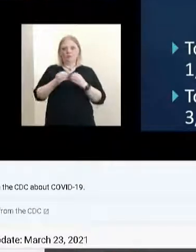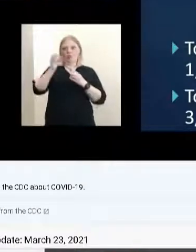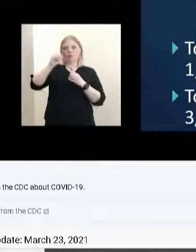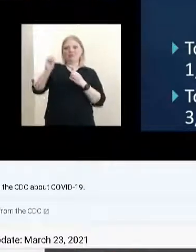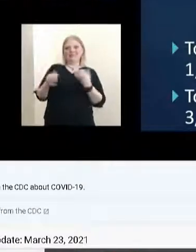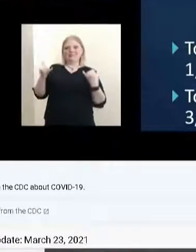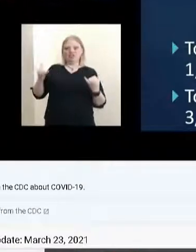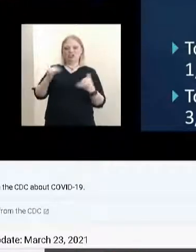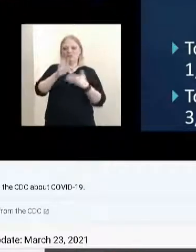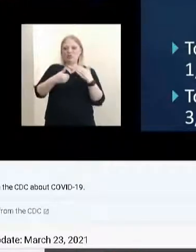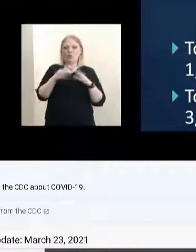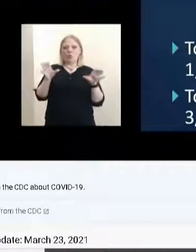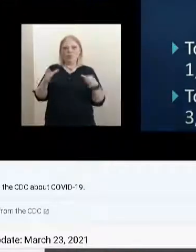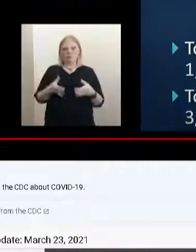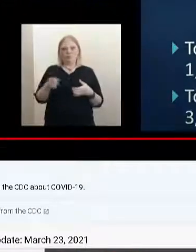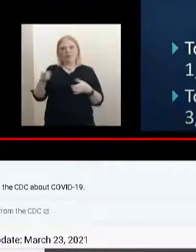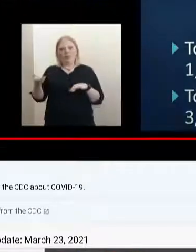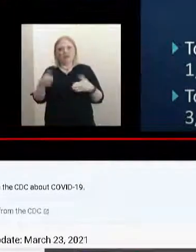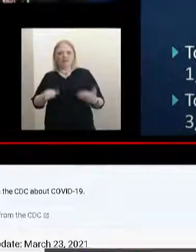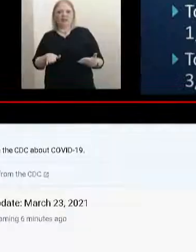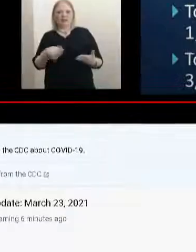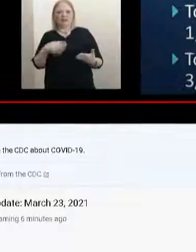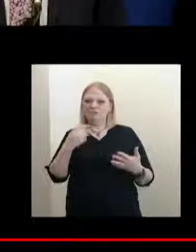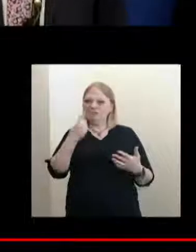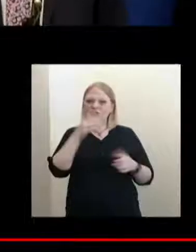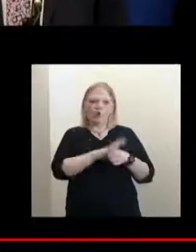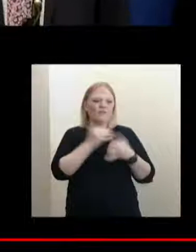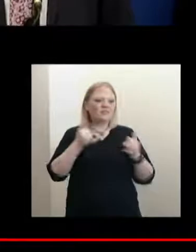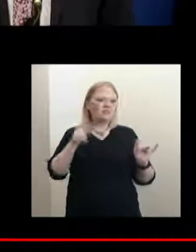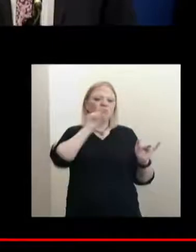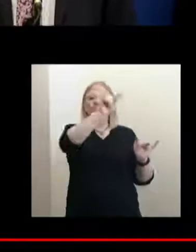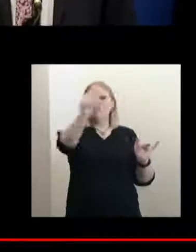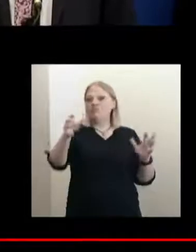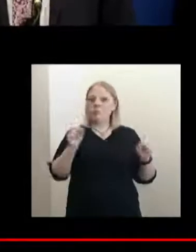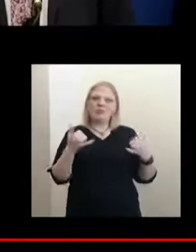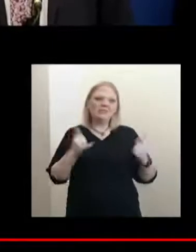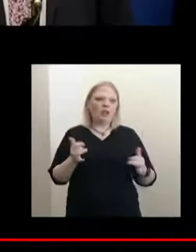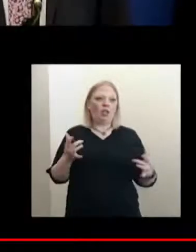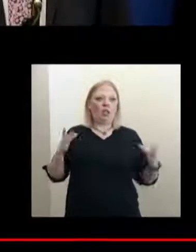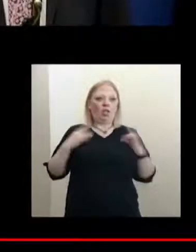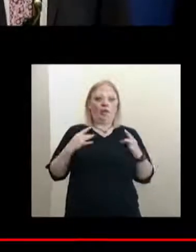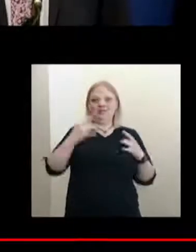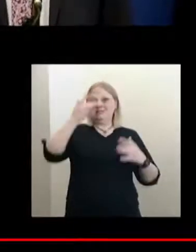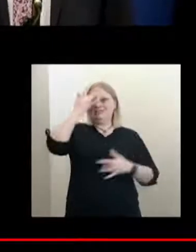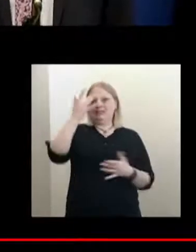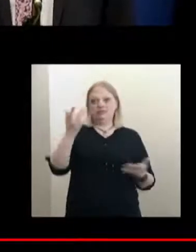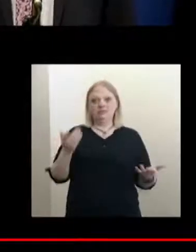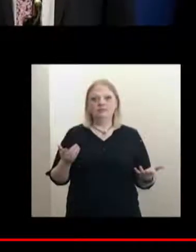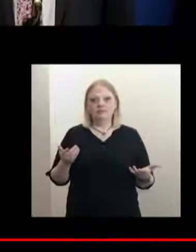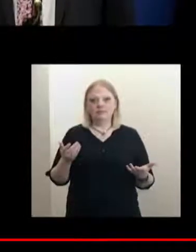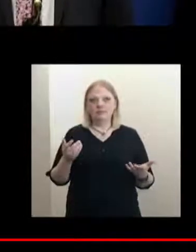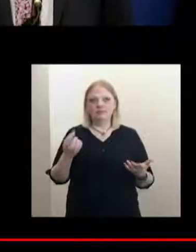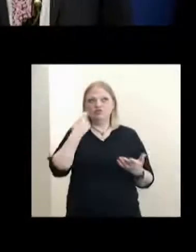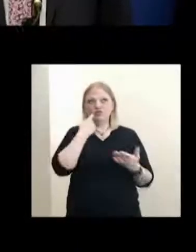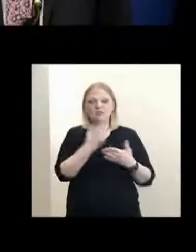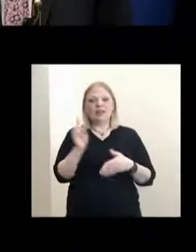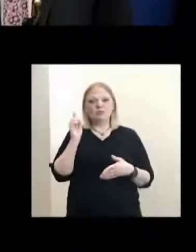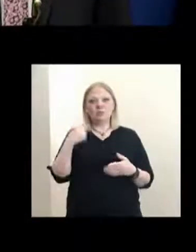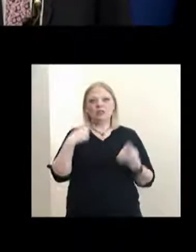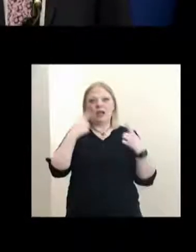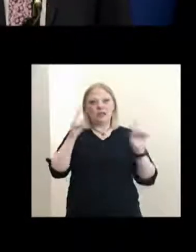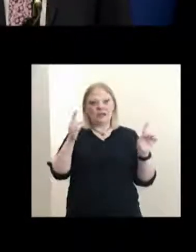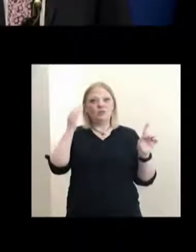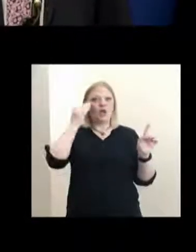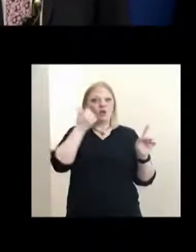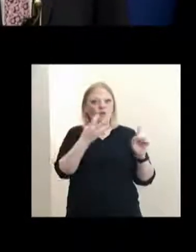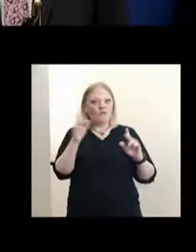died. And we just want people to understand that COVID's still out there. You can still get sick. As I said, I've known, last week I announced I knew a couple people